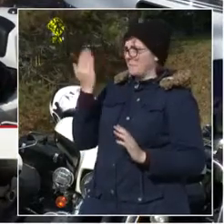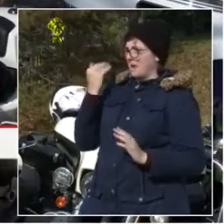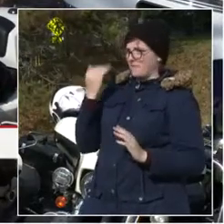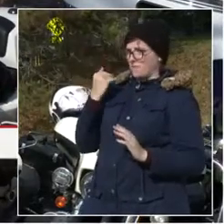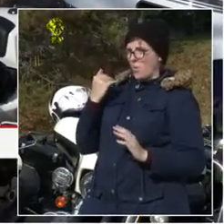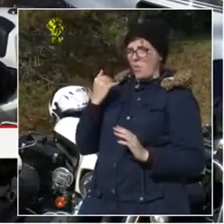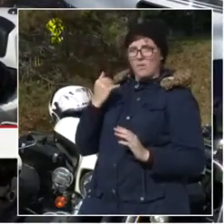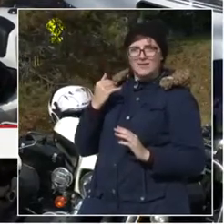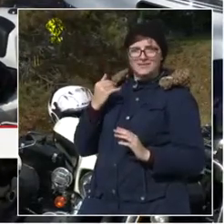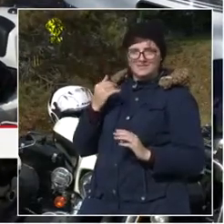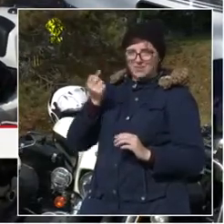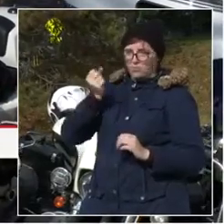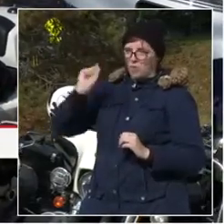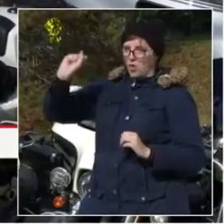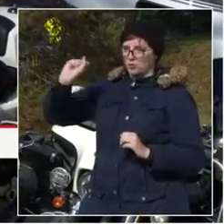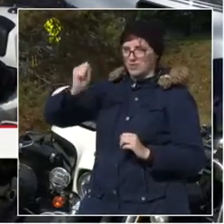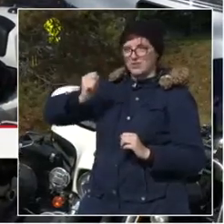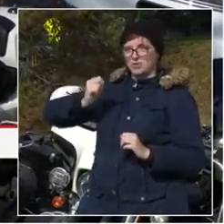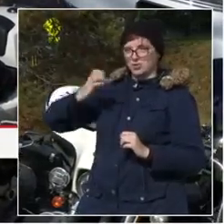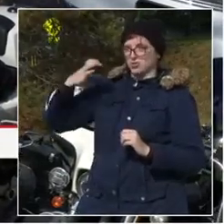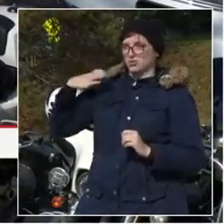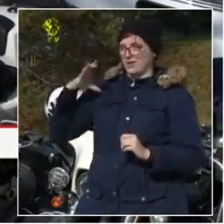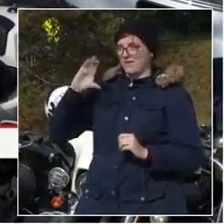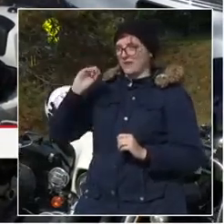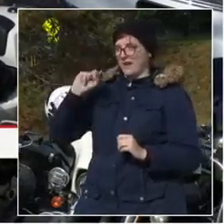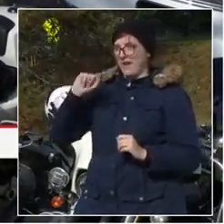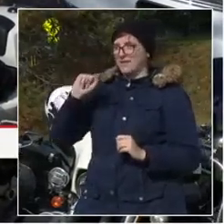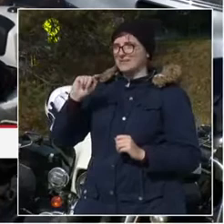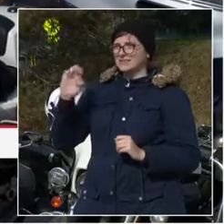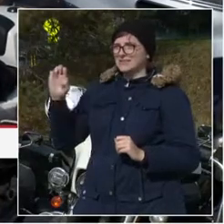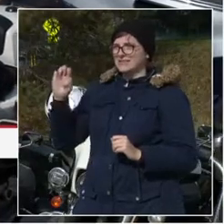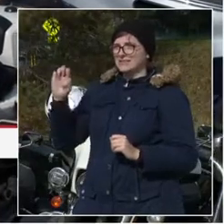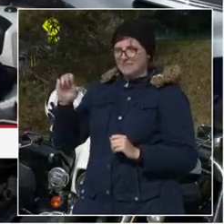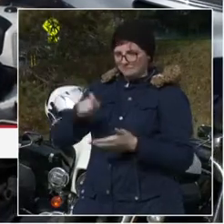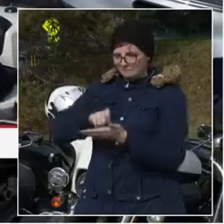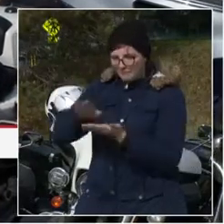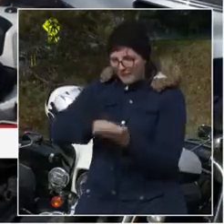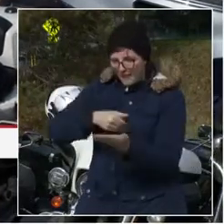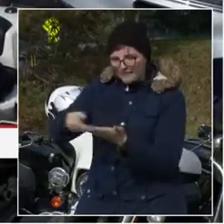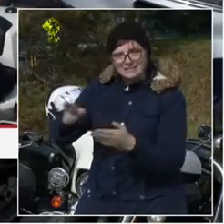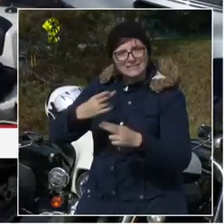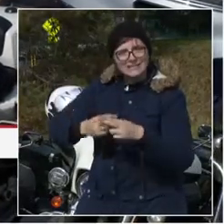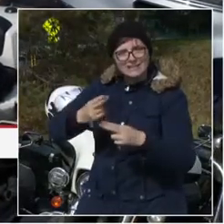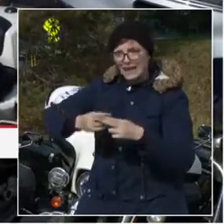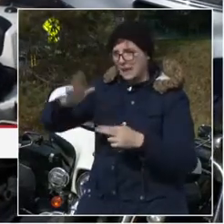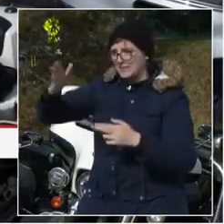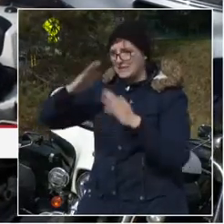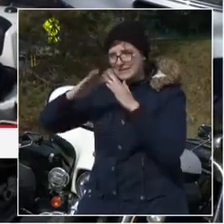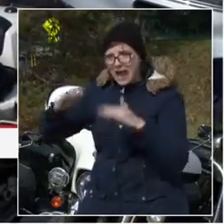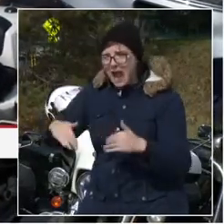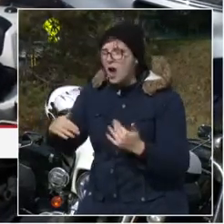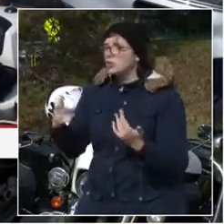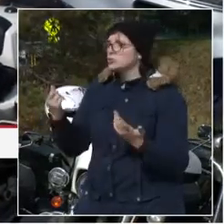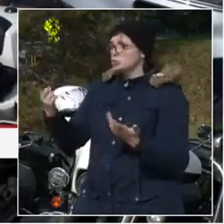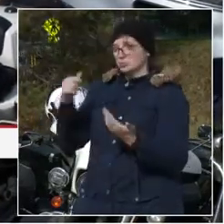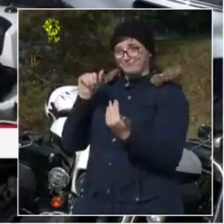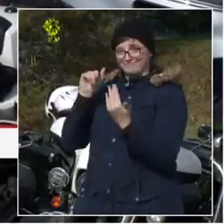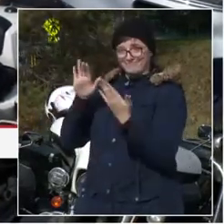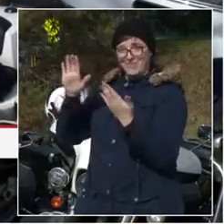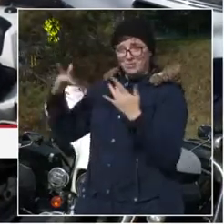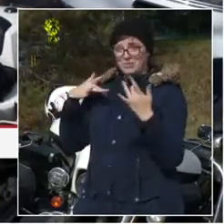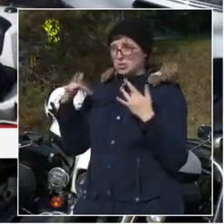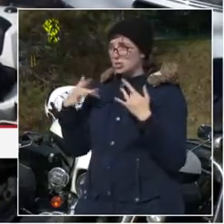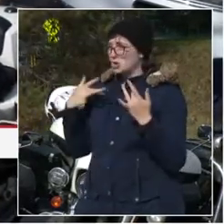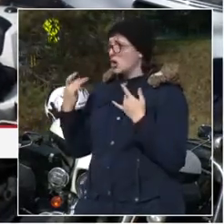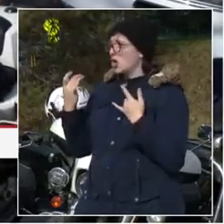Chief Conte's house, painting his name on the sidewalk in front of Chief Conte's house. I'm just wondering if you would address those concerns, if he would address